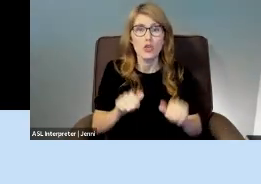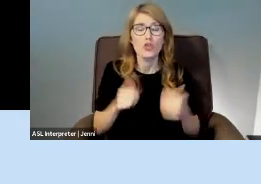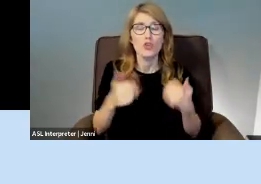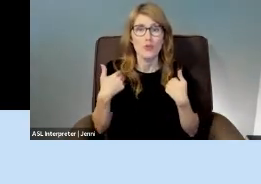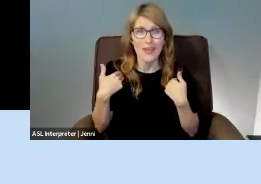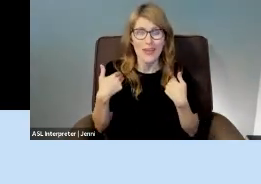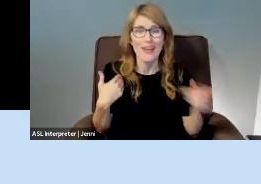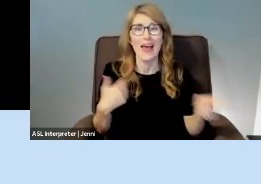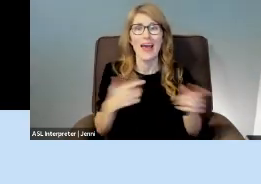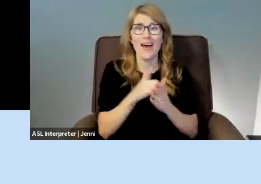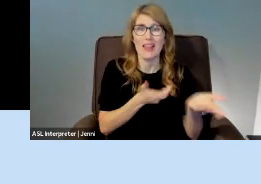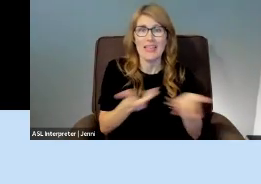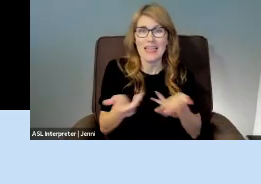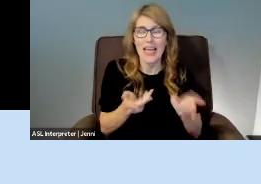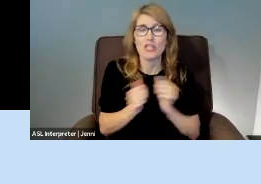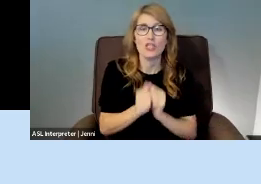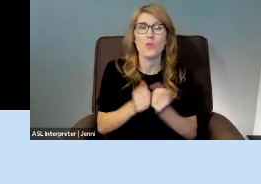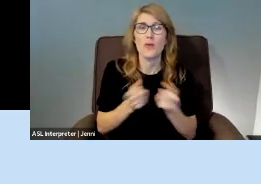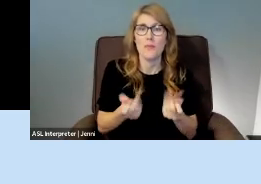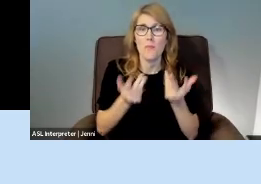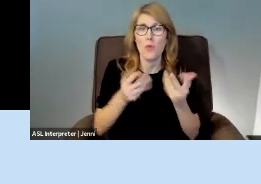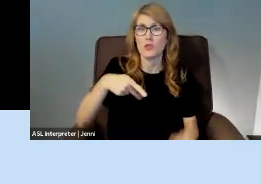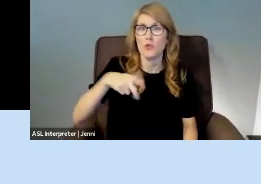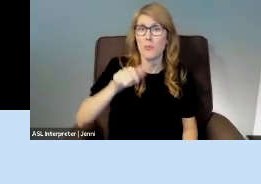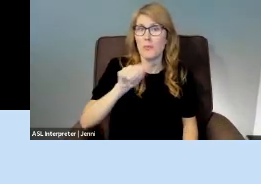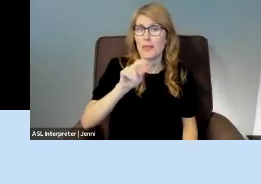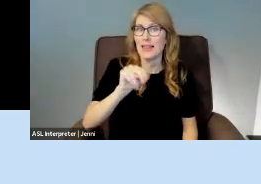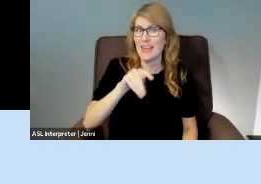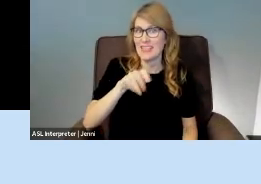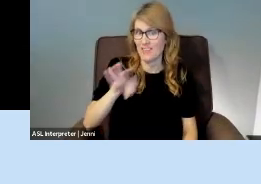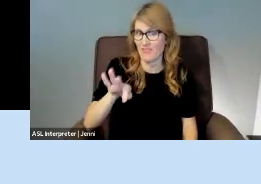multiple plaintiffs that kind of represent